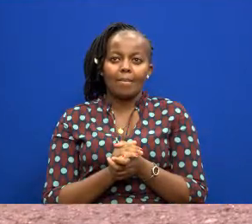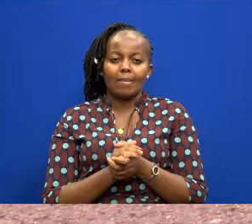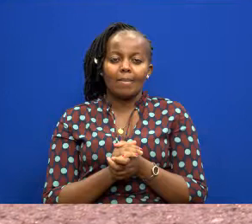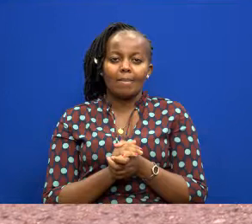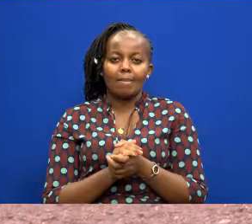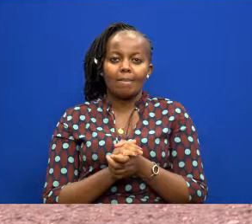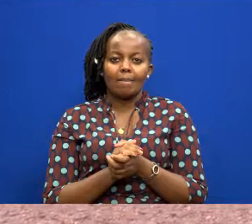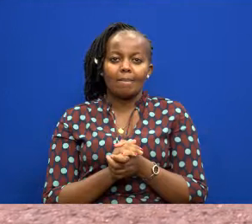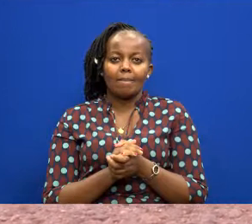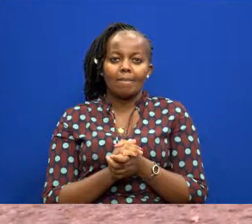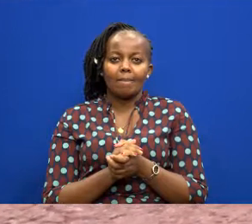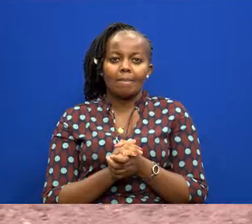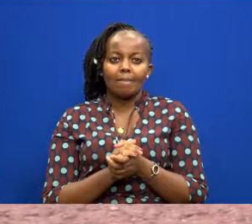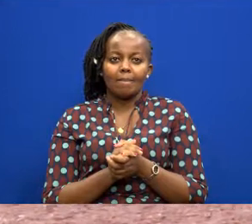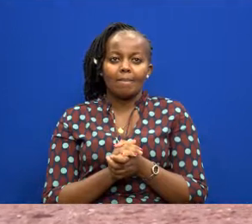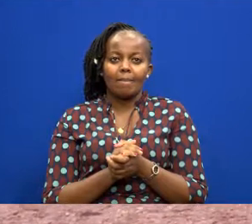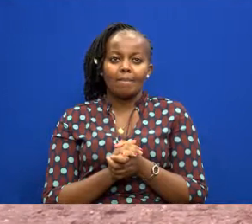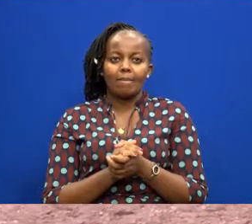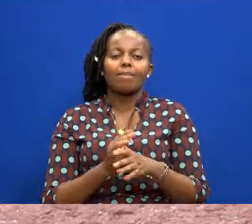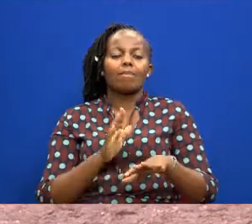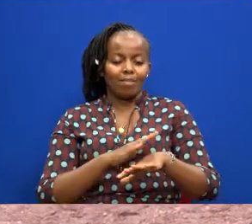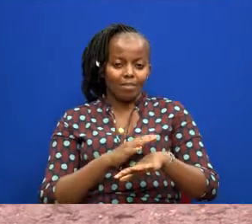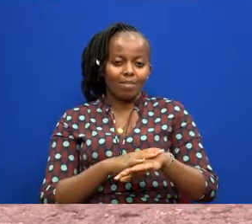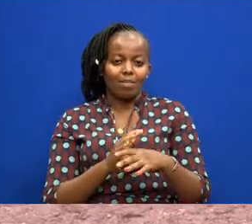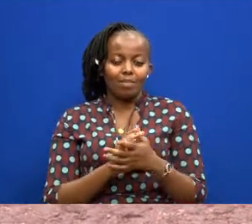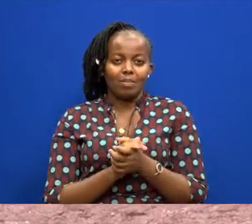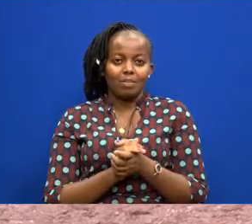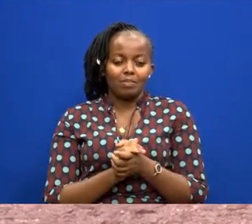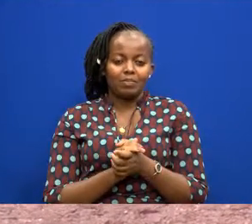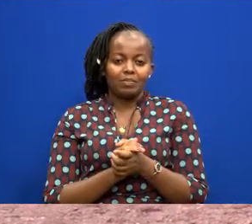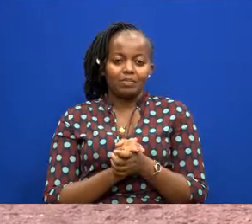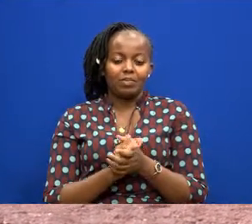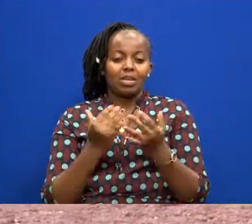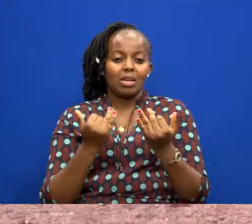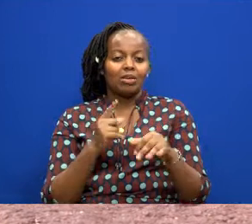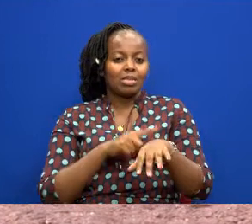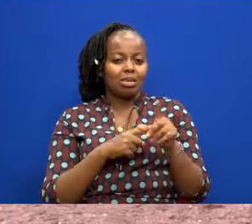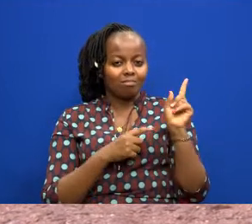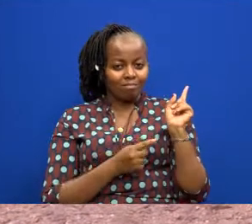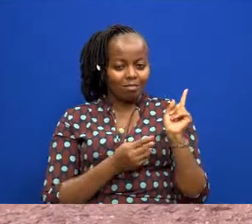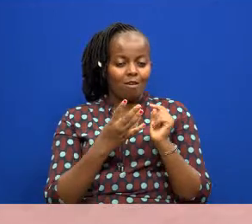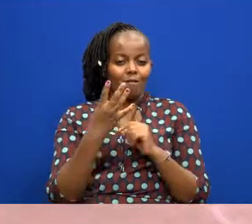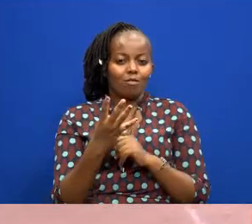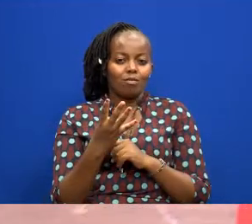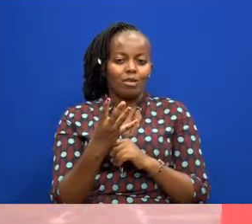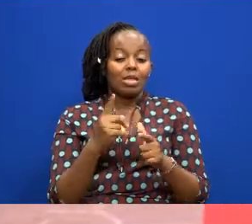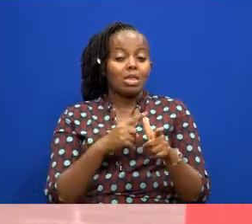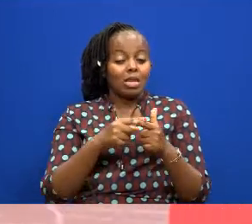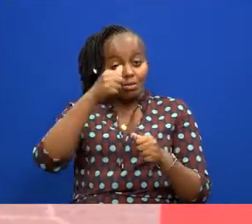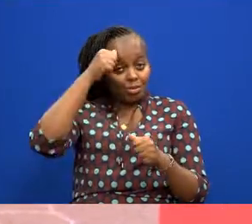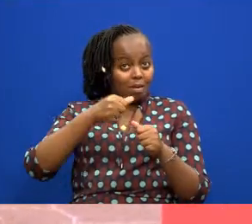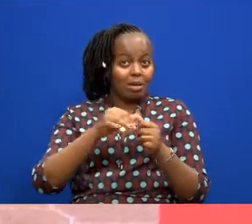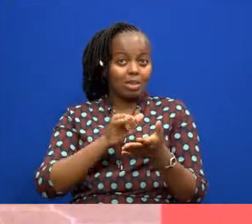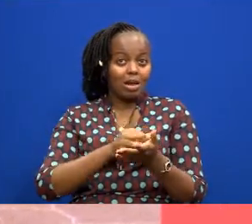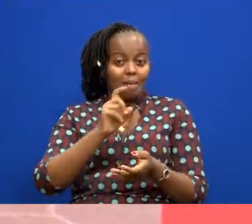Let's try 4, maybe I'll be lucky. Awesome. So when it's there on 4, and you remember you have to do a double